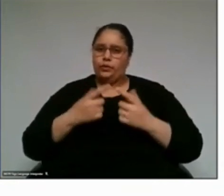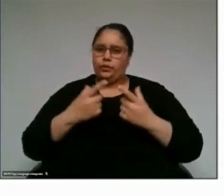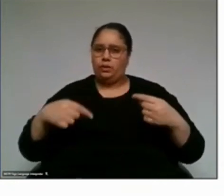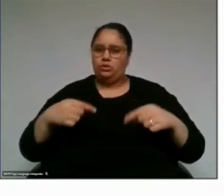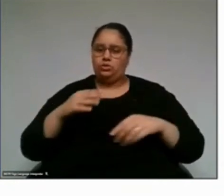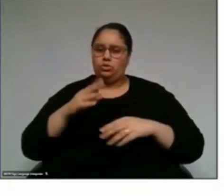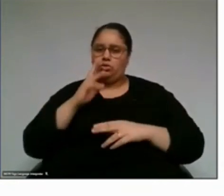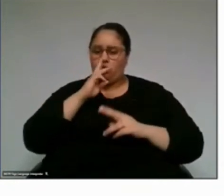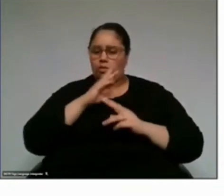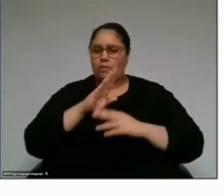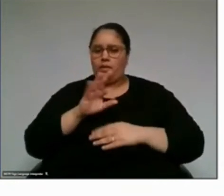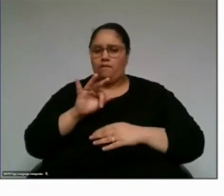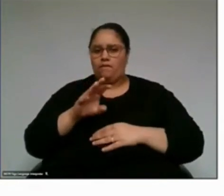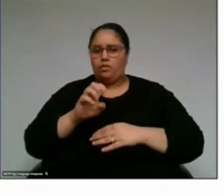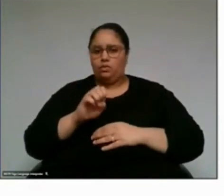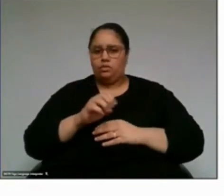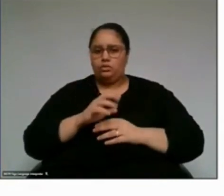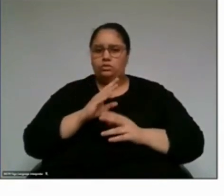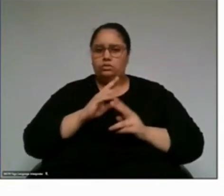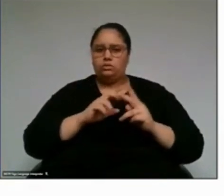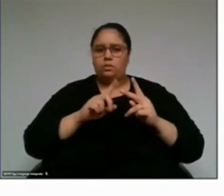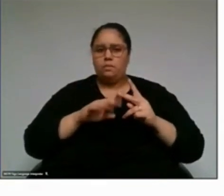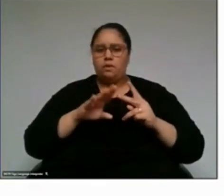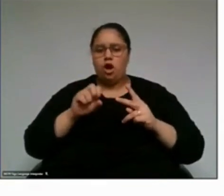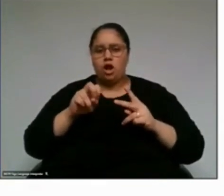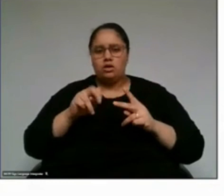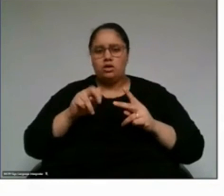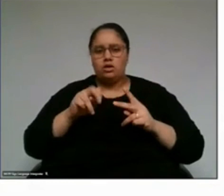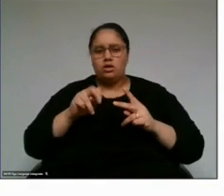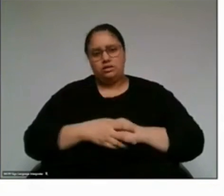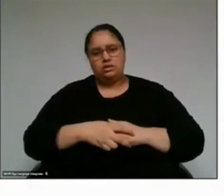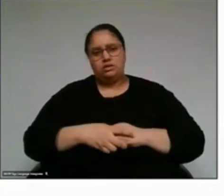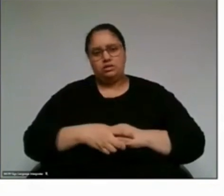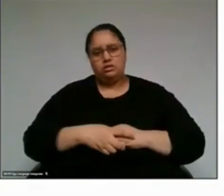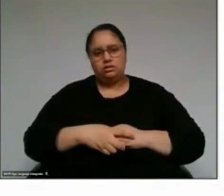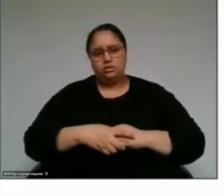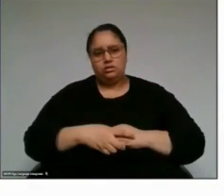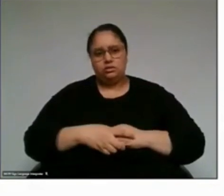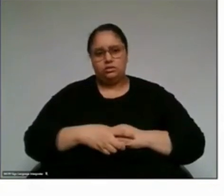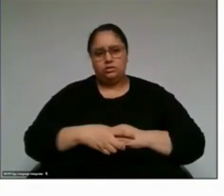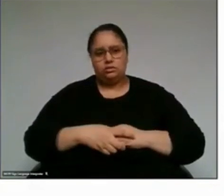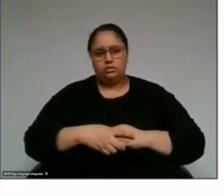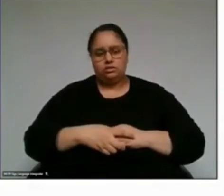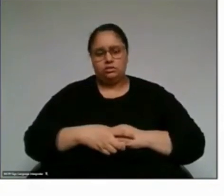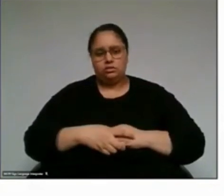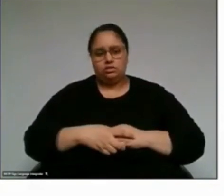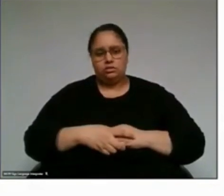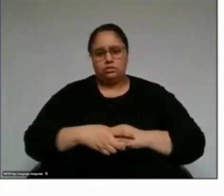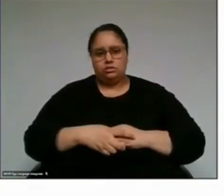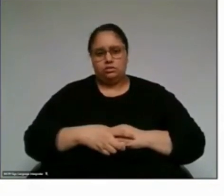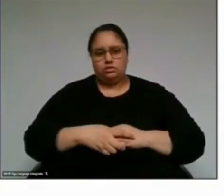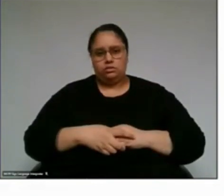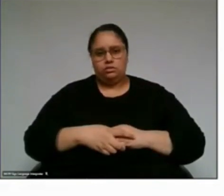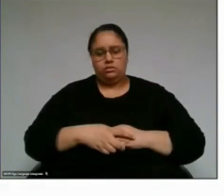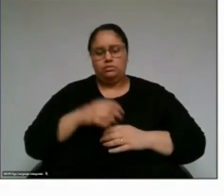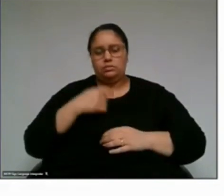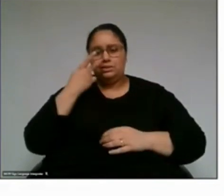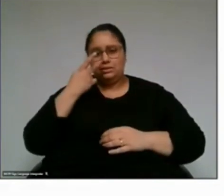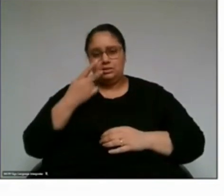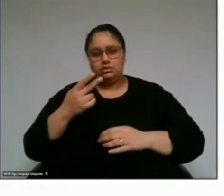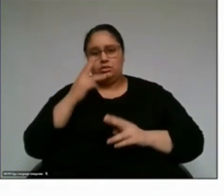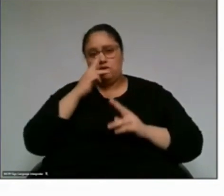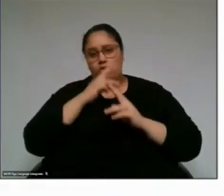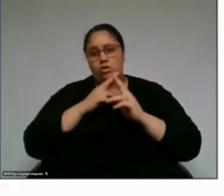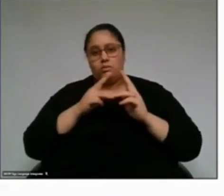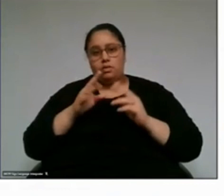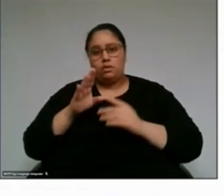interpellation? Honourable Bakafors, Honourable Barnes, everybody, please. Thank you so much. I see Honourable Bakafors. No,